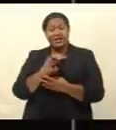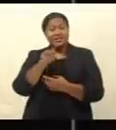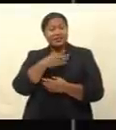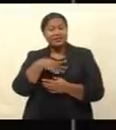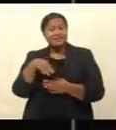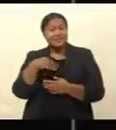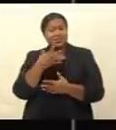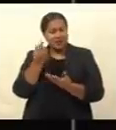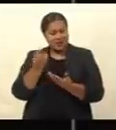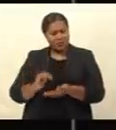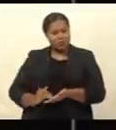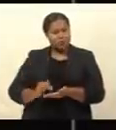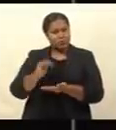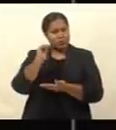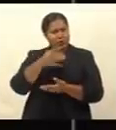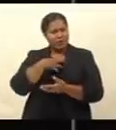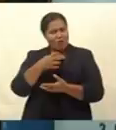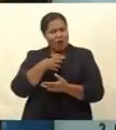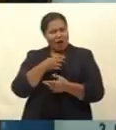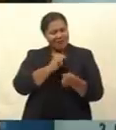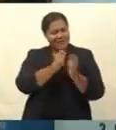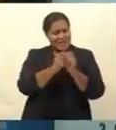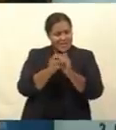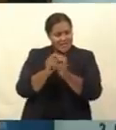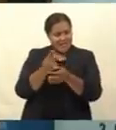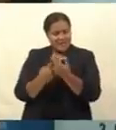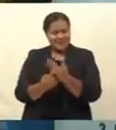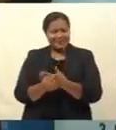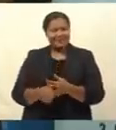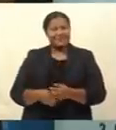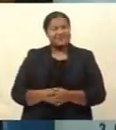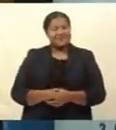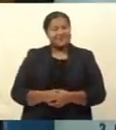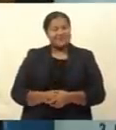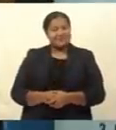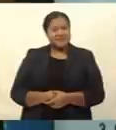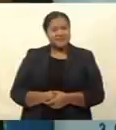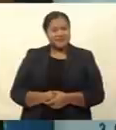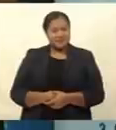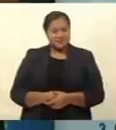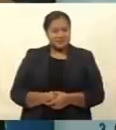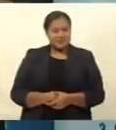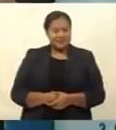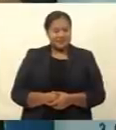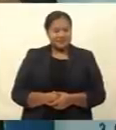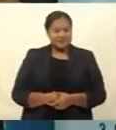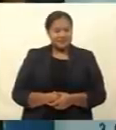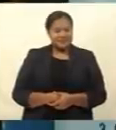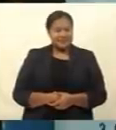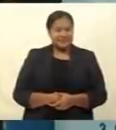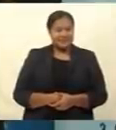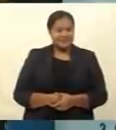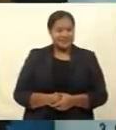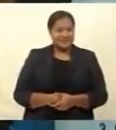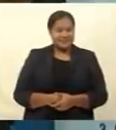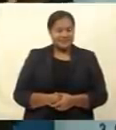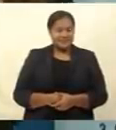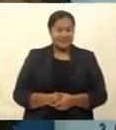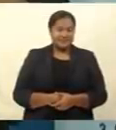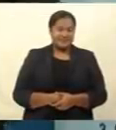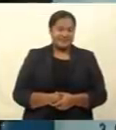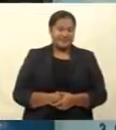has increased its testing capacity. Testing, of course, has increased in line with the response to this outbreak,